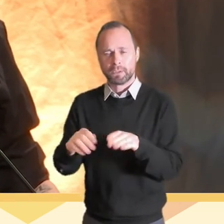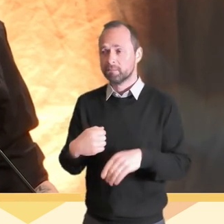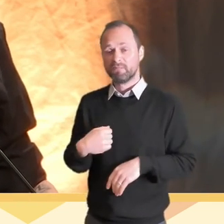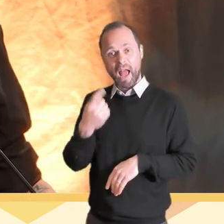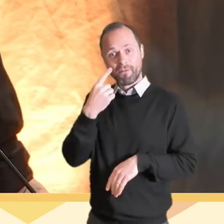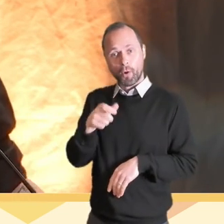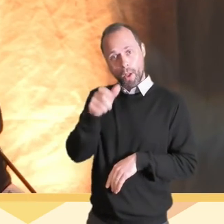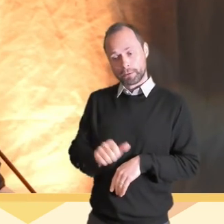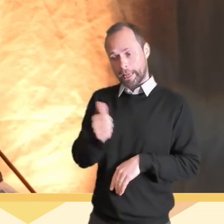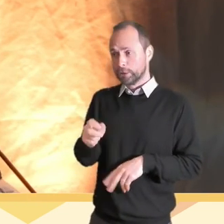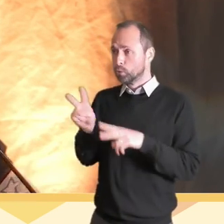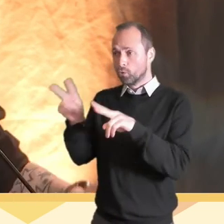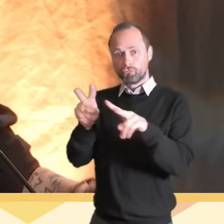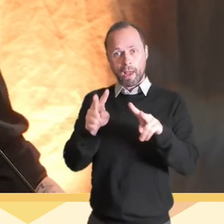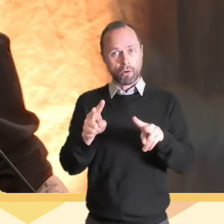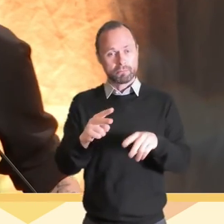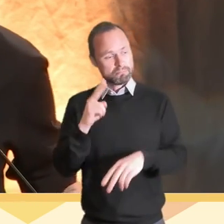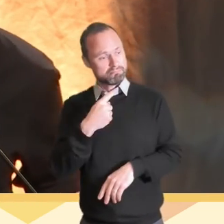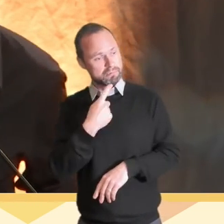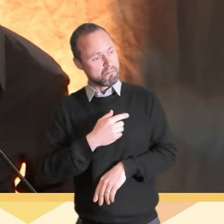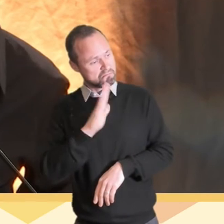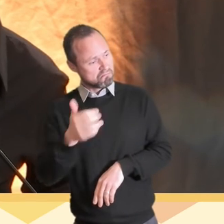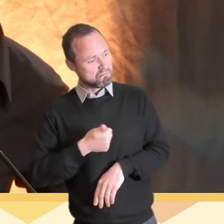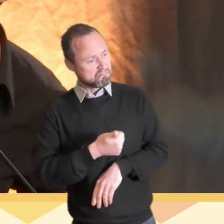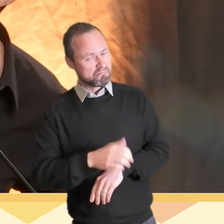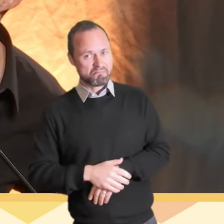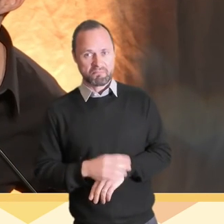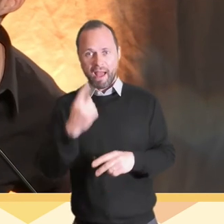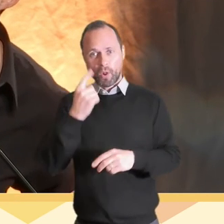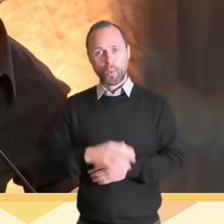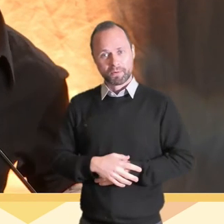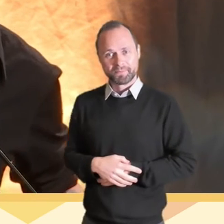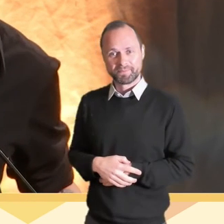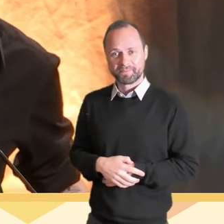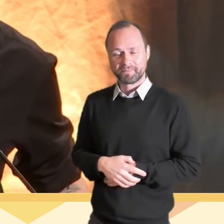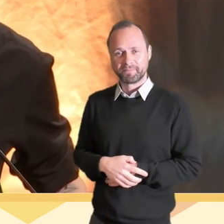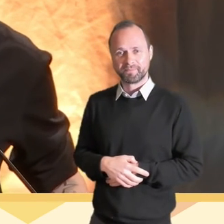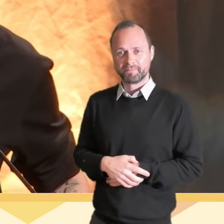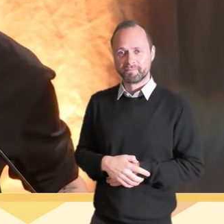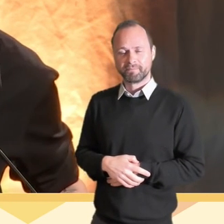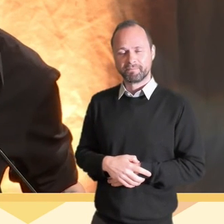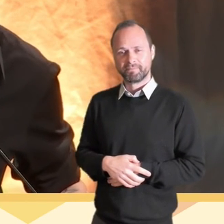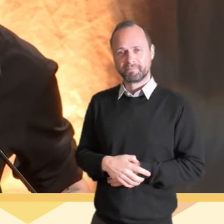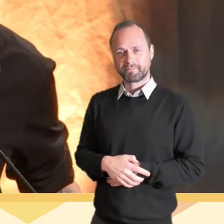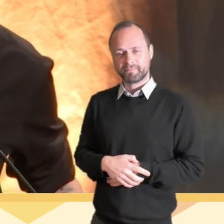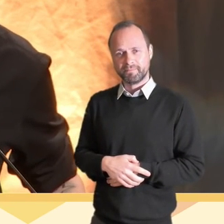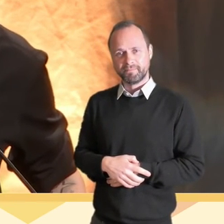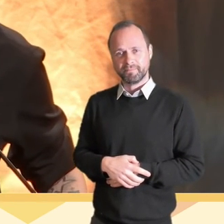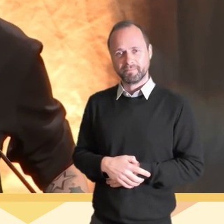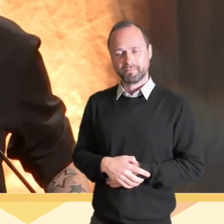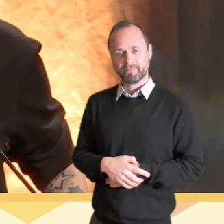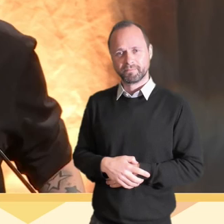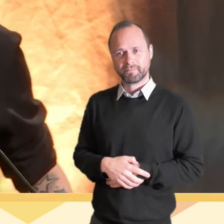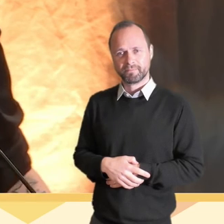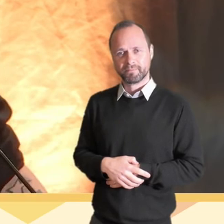you're sitting around next to. Just turn around and have a look. In what other circumstance would you ever